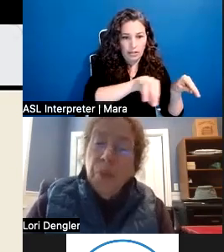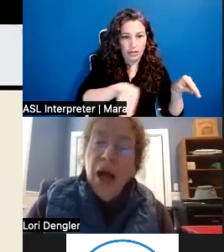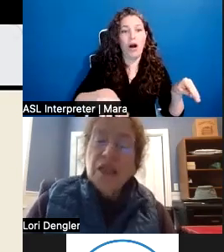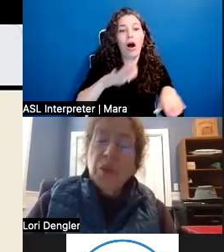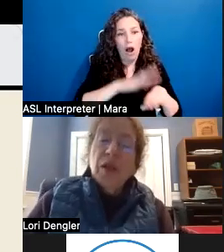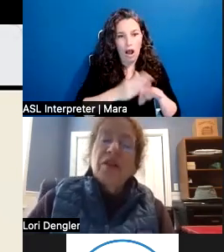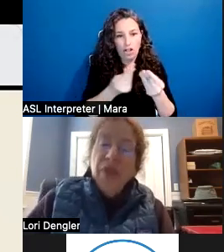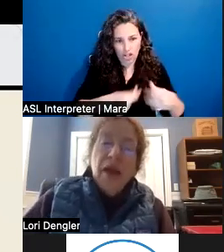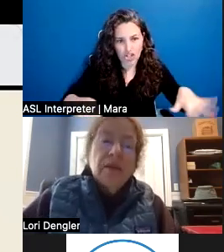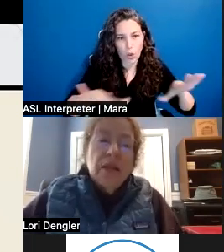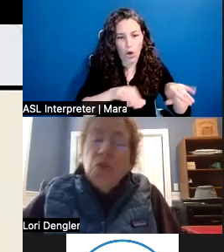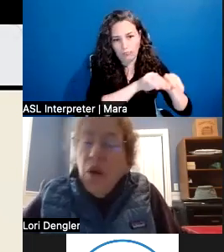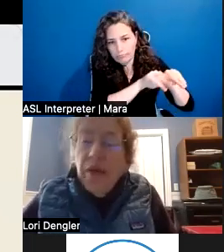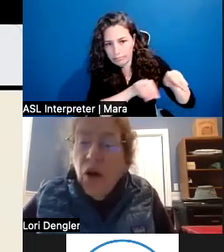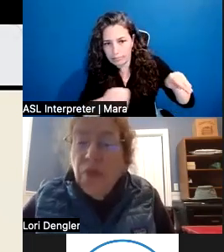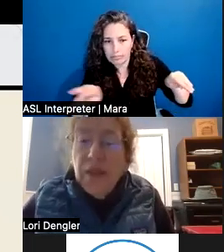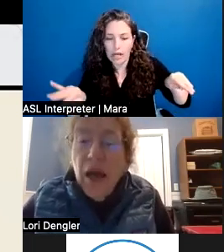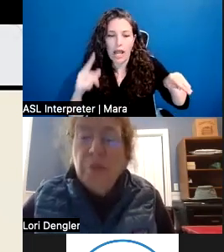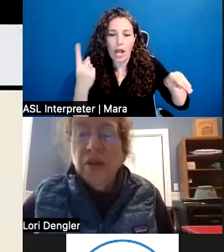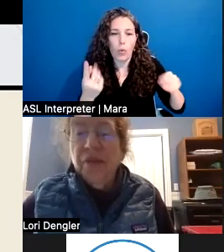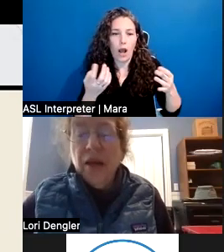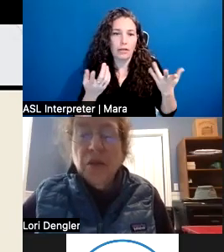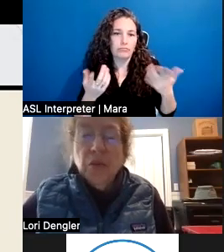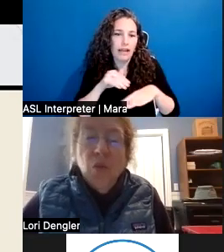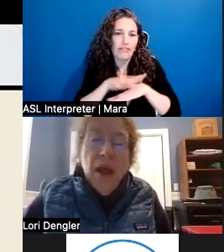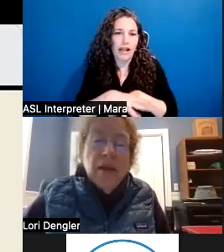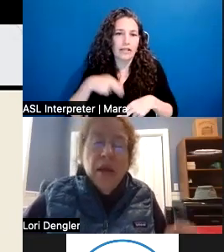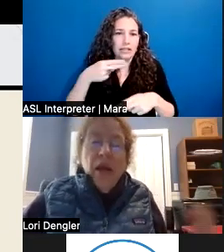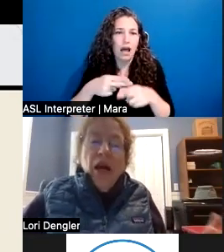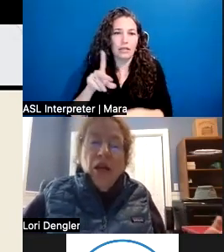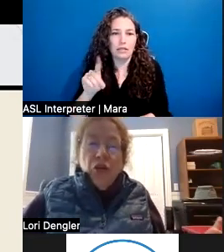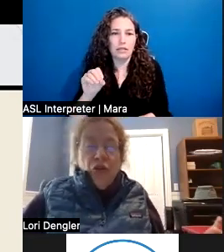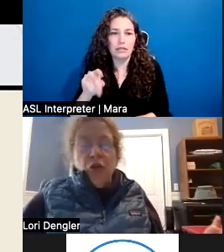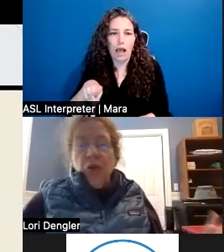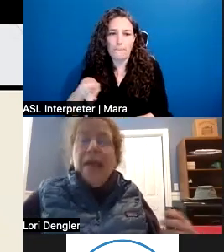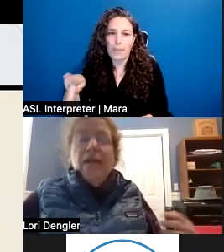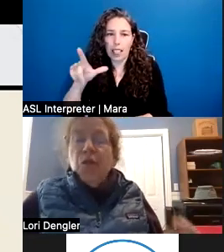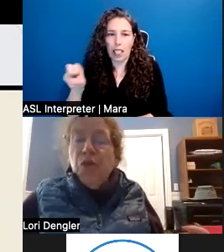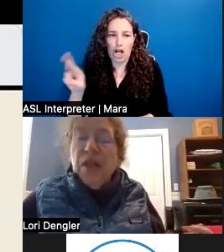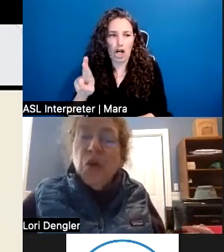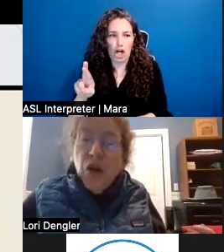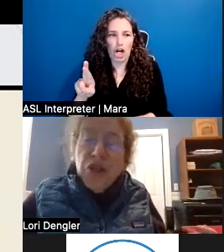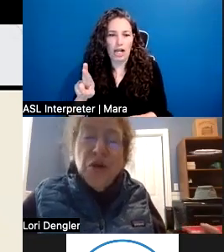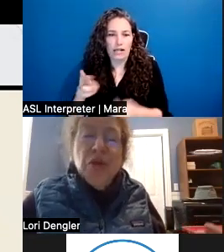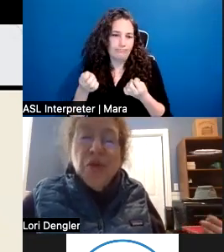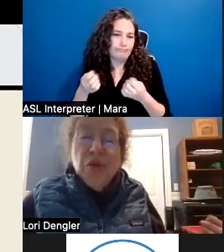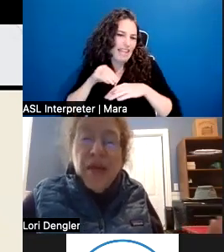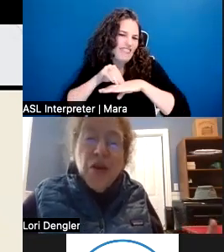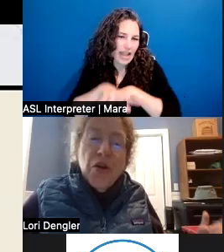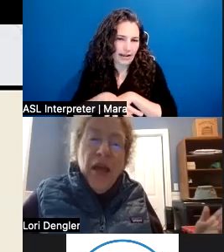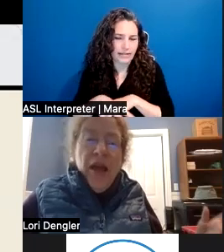another possible effect is what we call the Doppler effect. When a train is moving towards you,